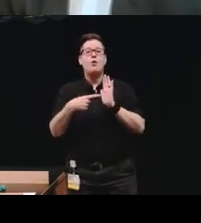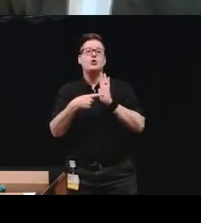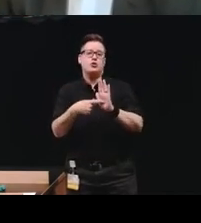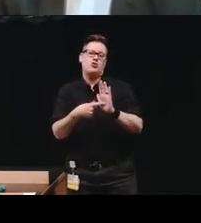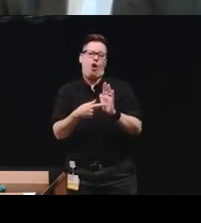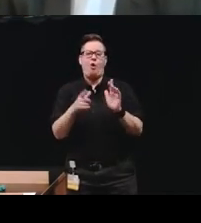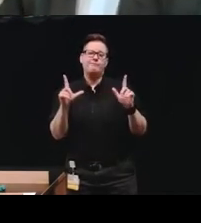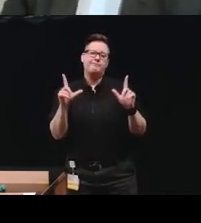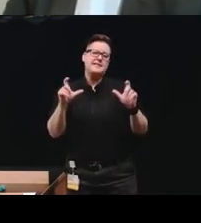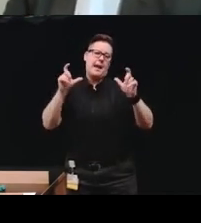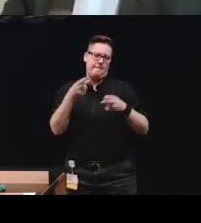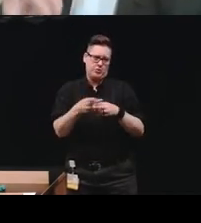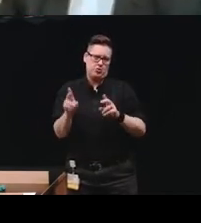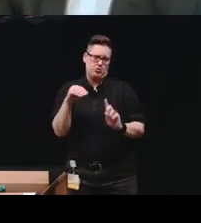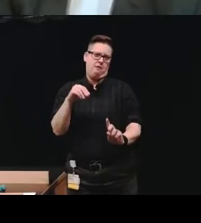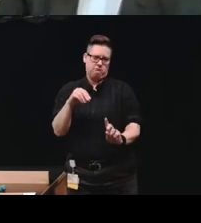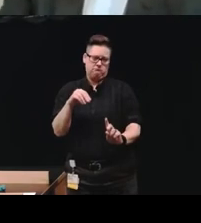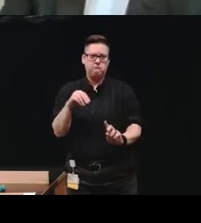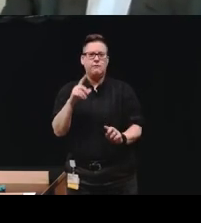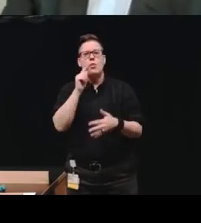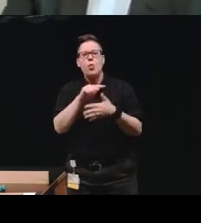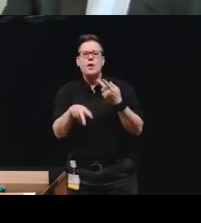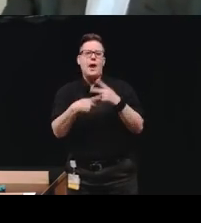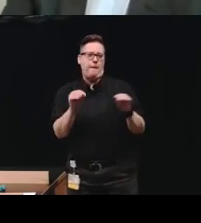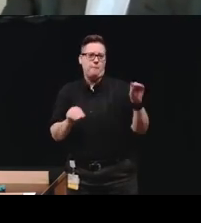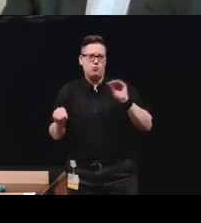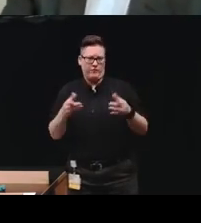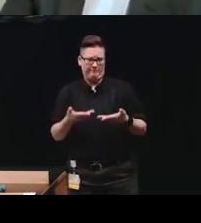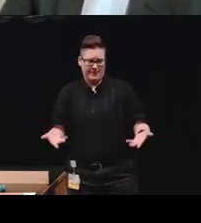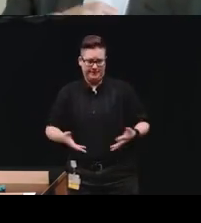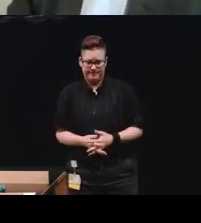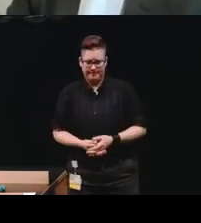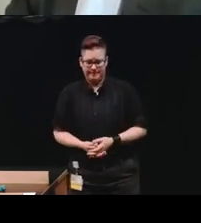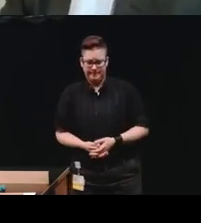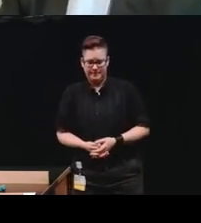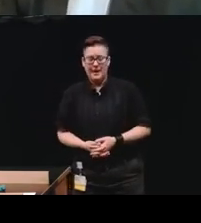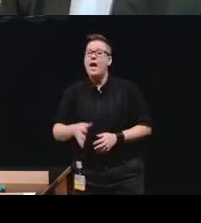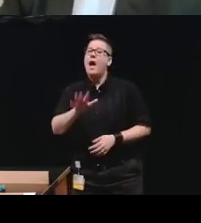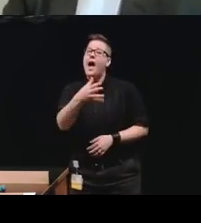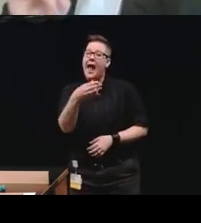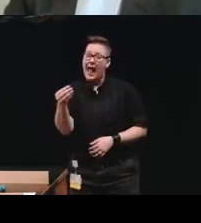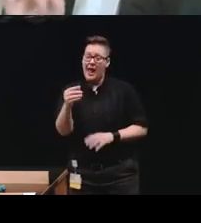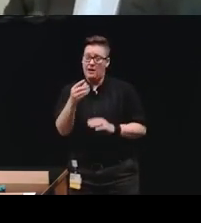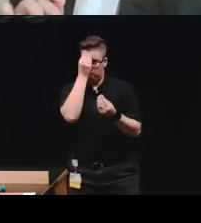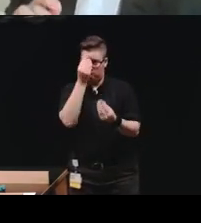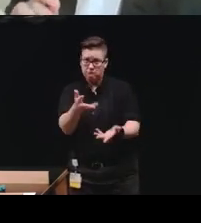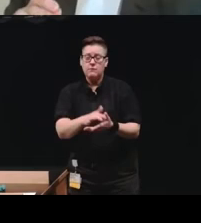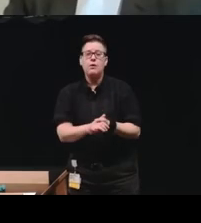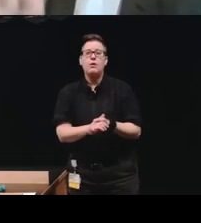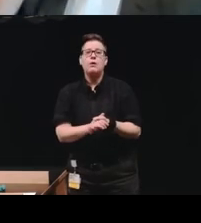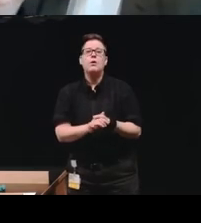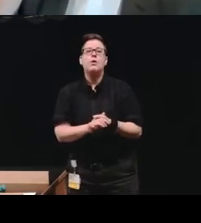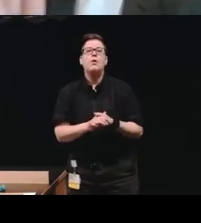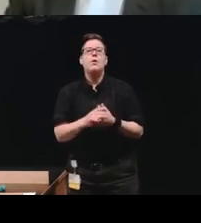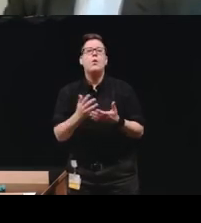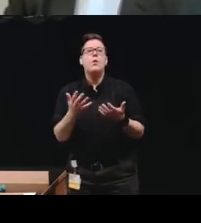a snapshot into these kinds of rule-in signs. I also want to state up front, you want the rule-in signs